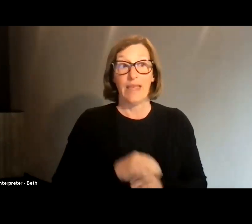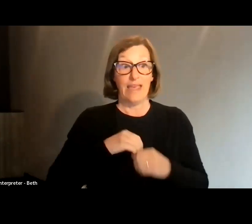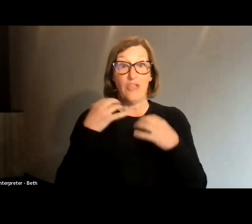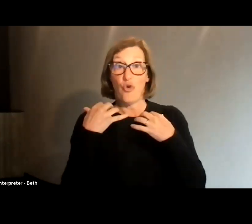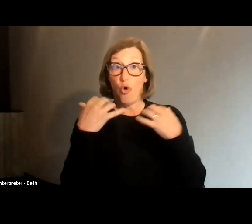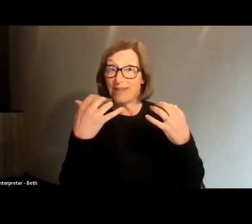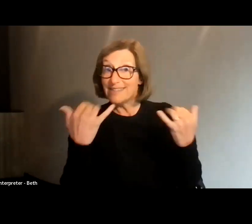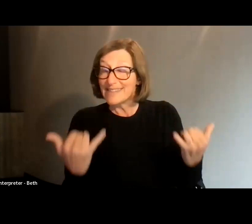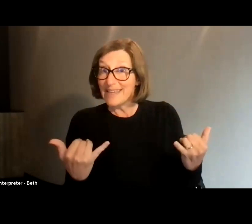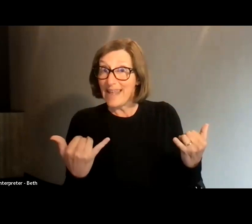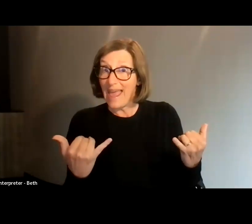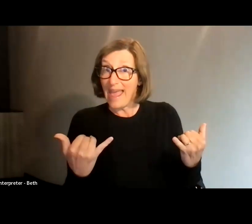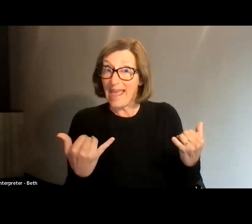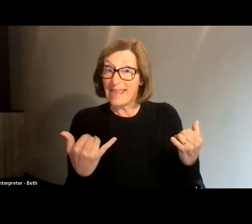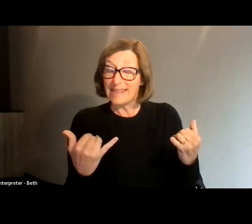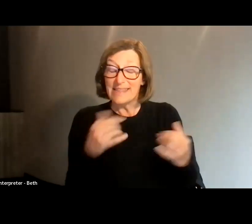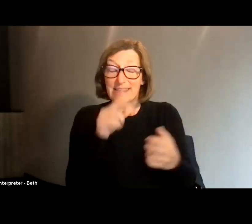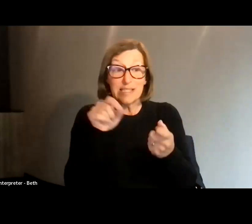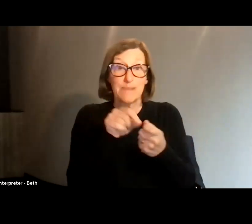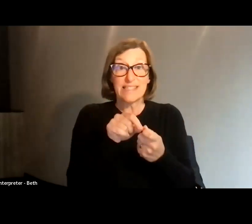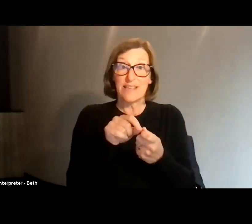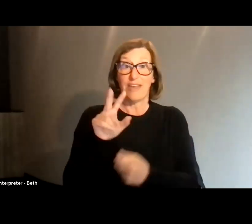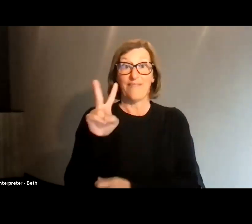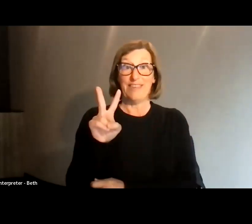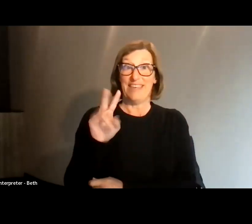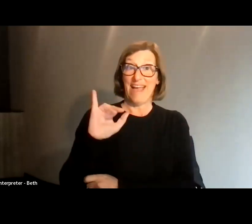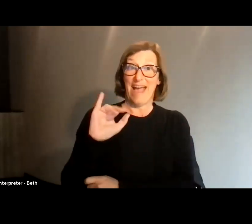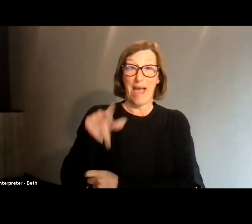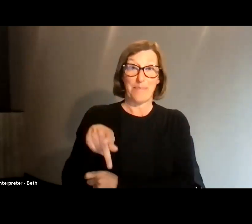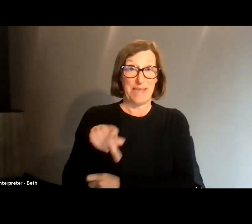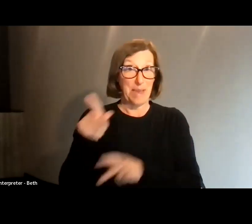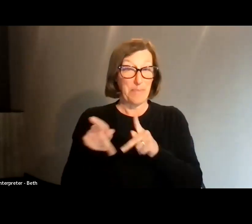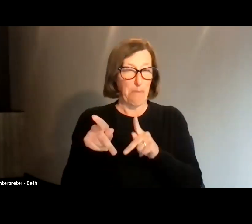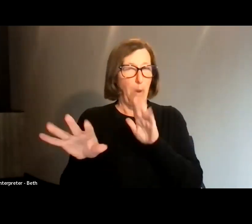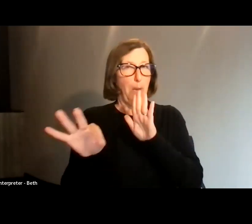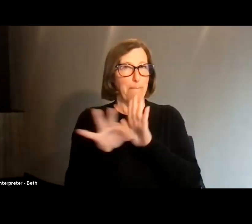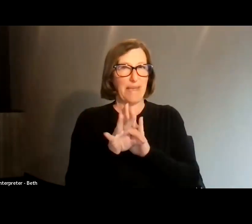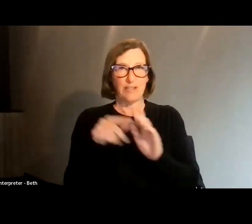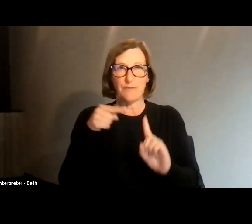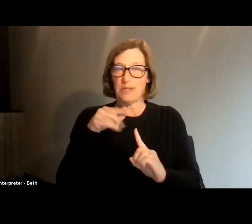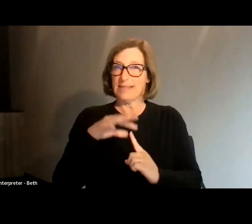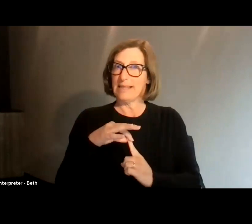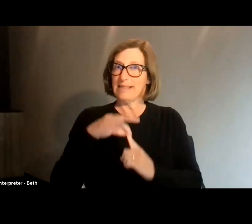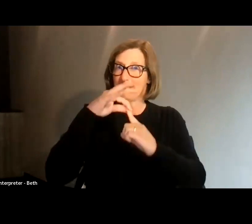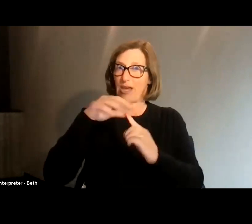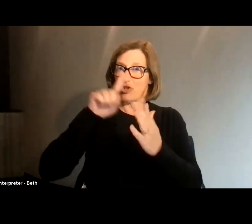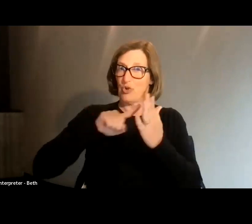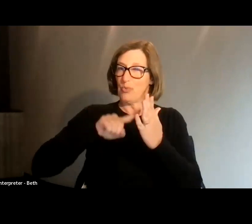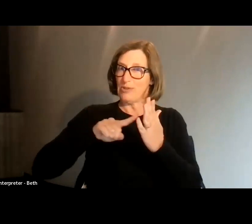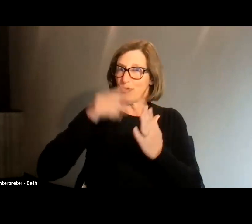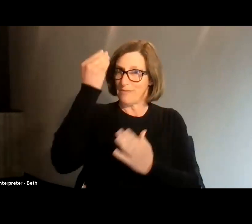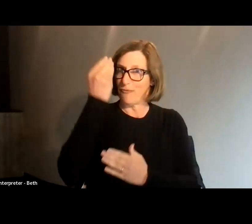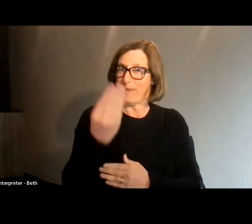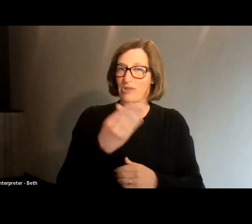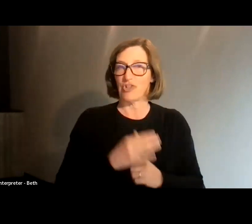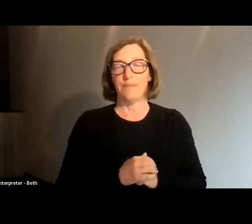we're joined by a select group of VIPs, hand-selected for this exclusive research update.